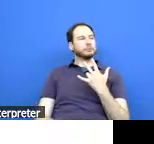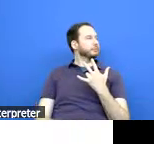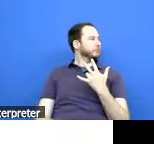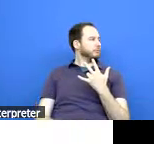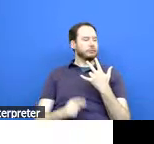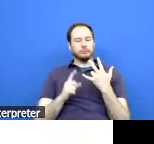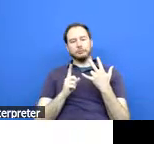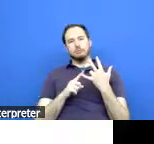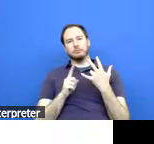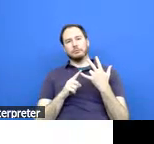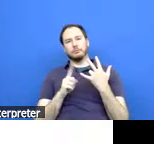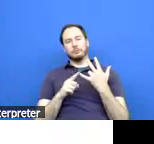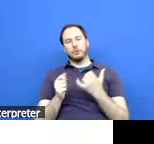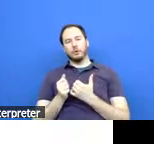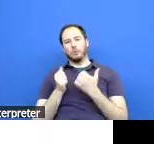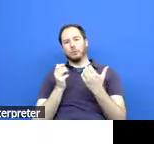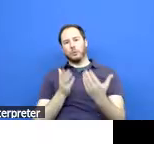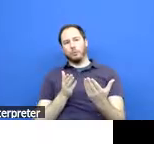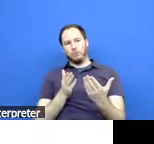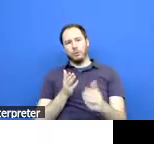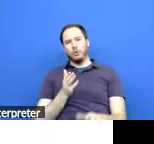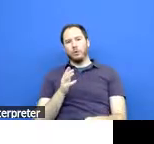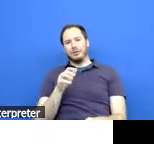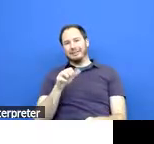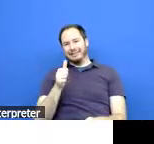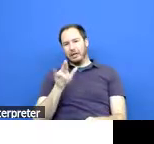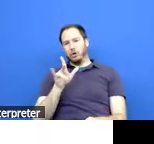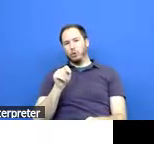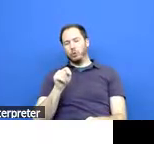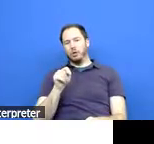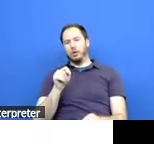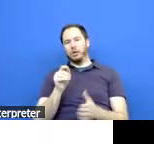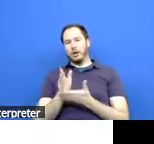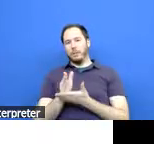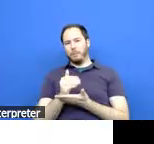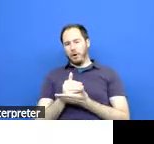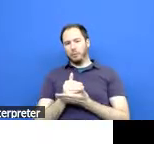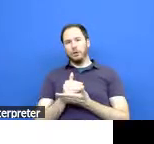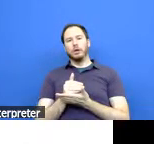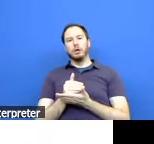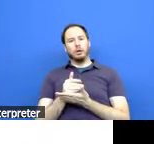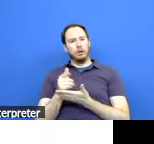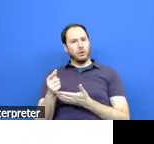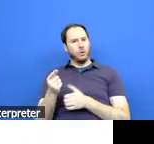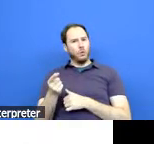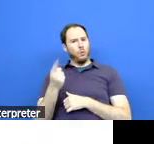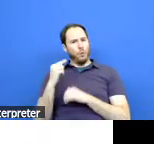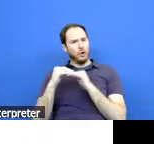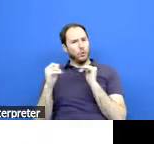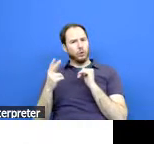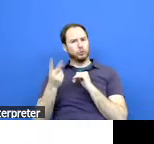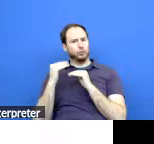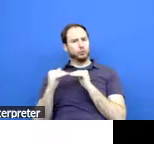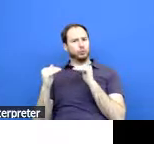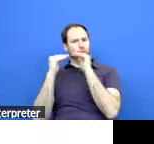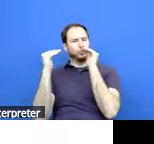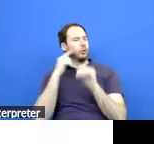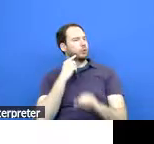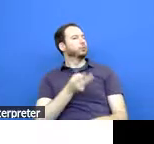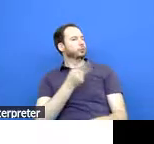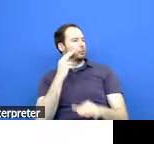The proposed 10 unit apartments, are they one story or two?